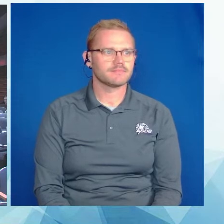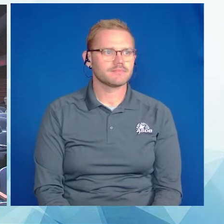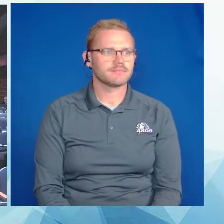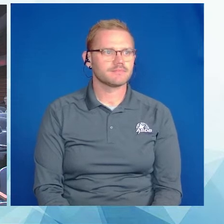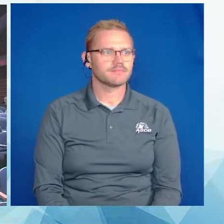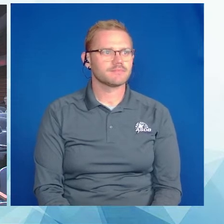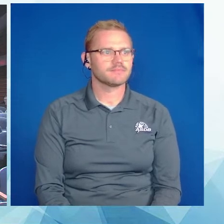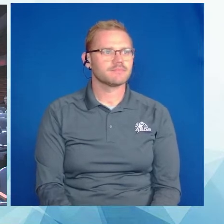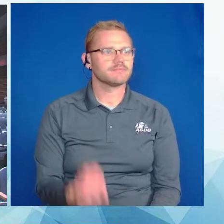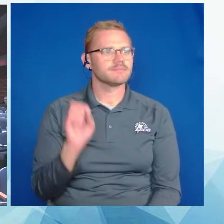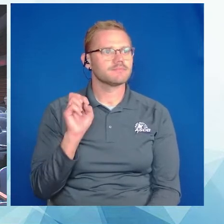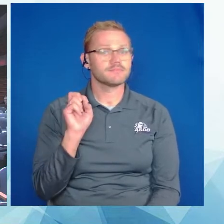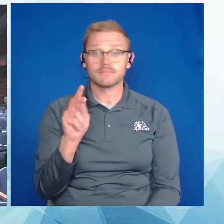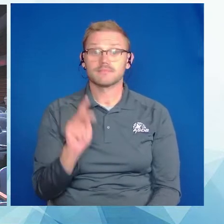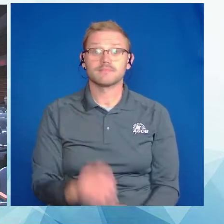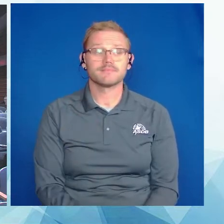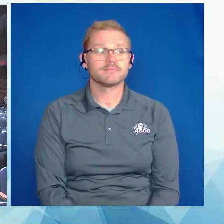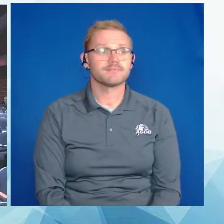Okay, in